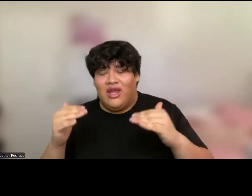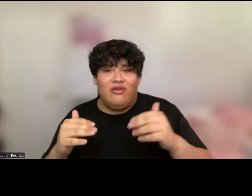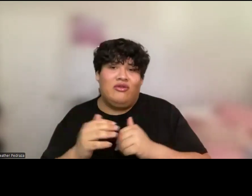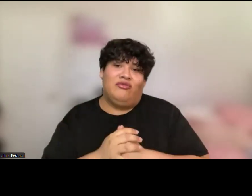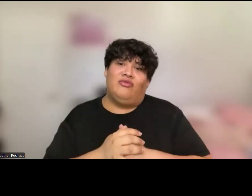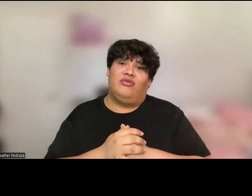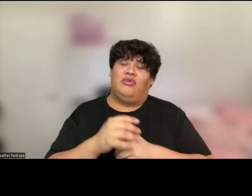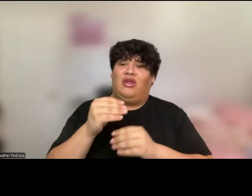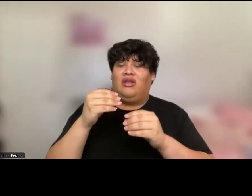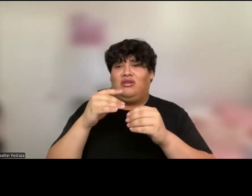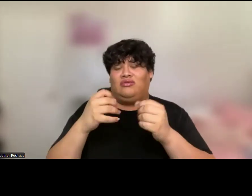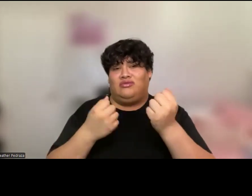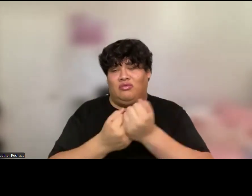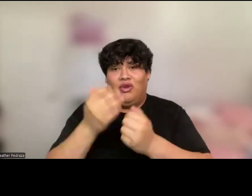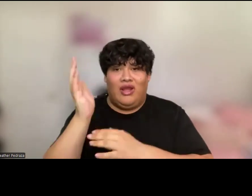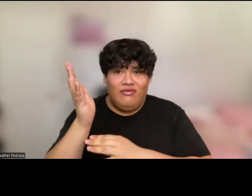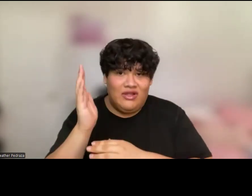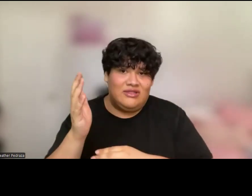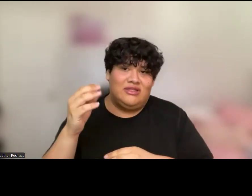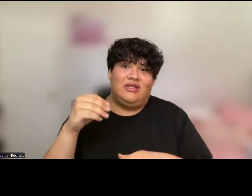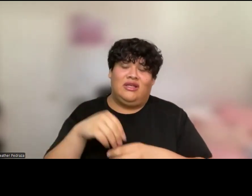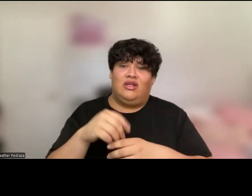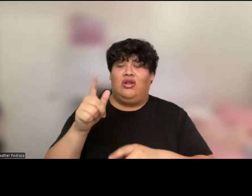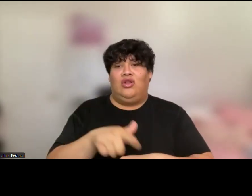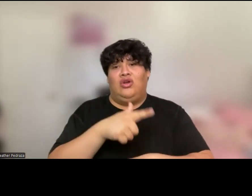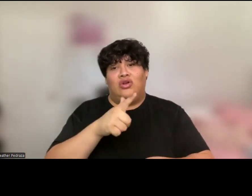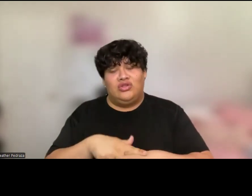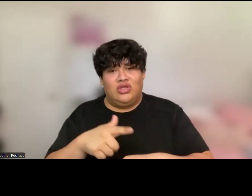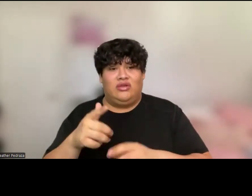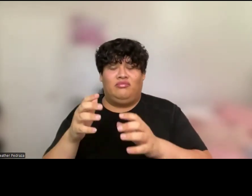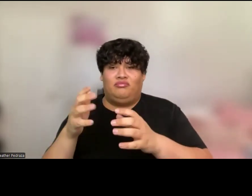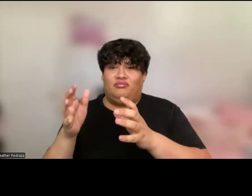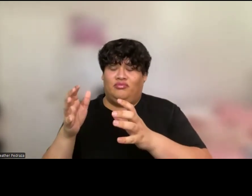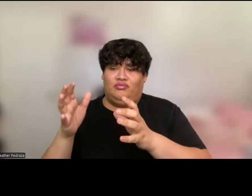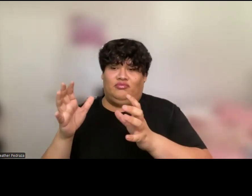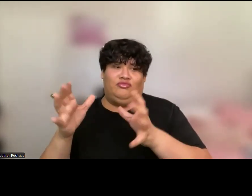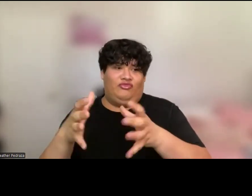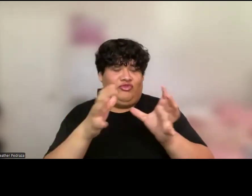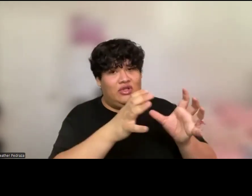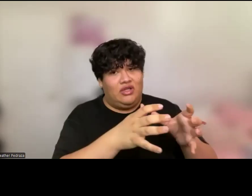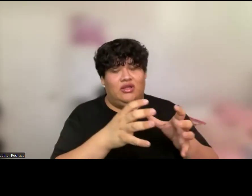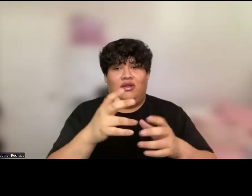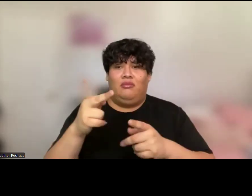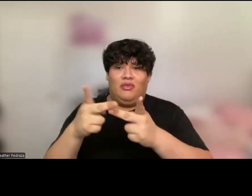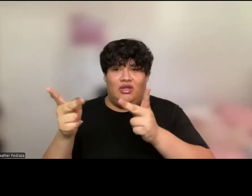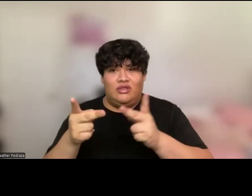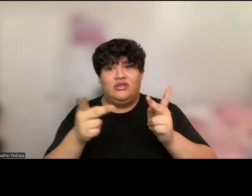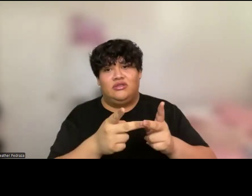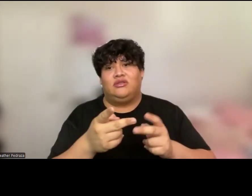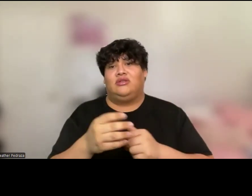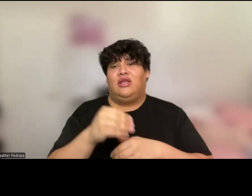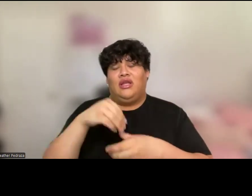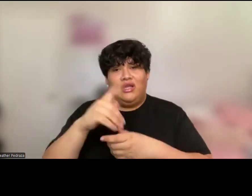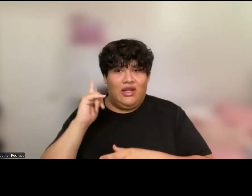direct advocacy now for residents in long-term care facilities and in California, increasingly and in far greater